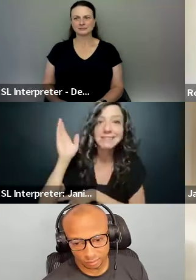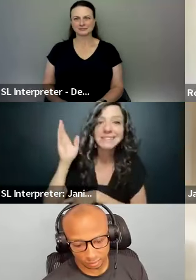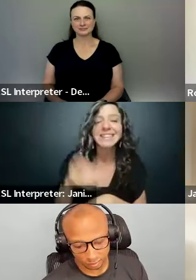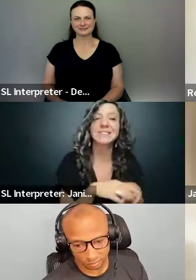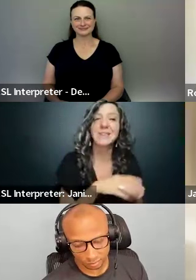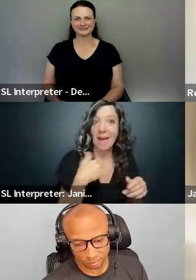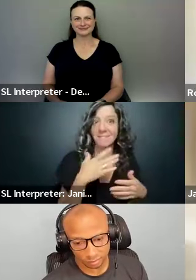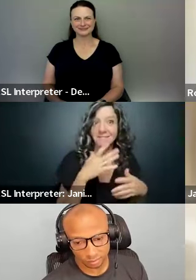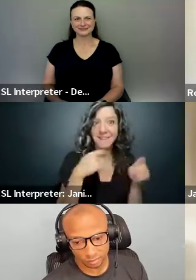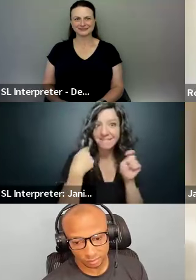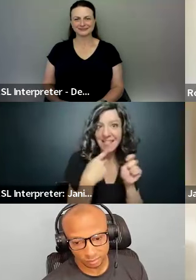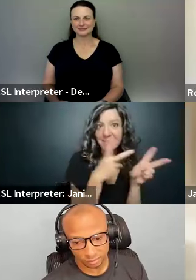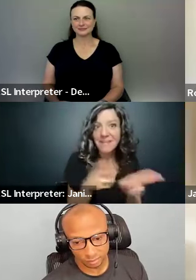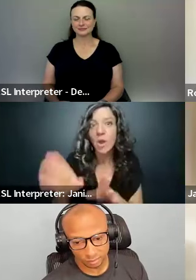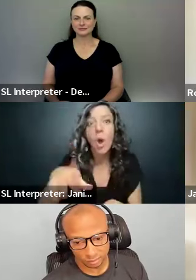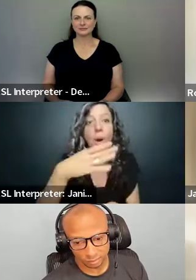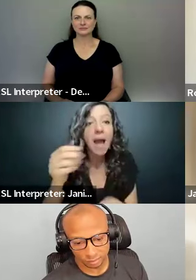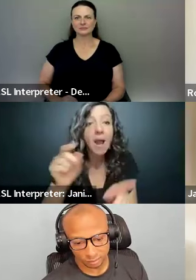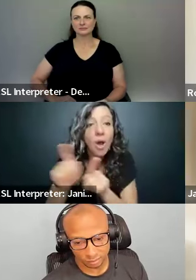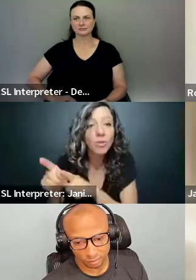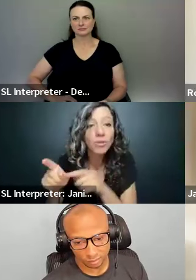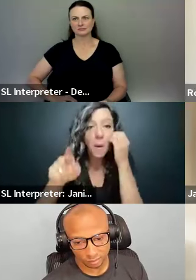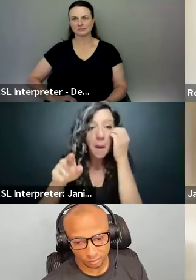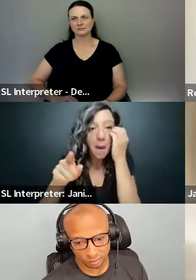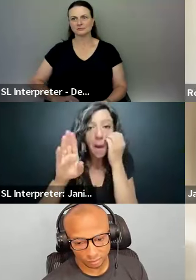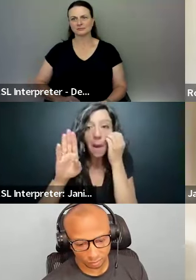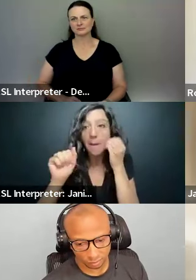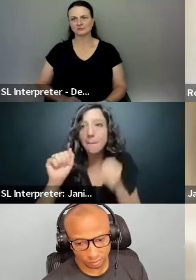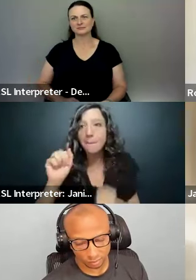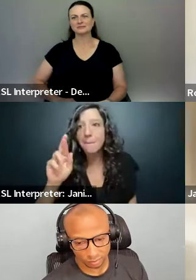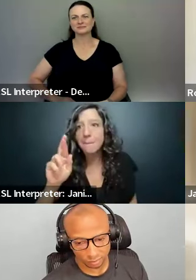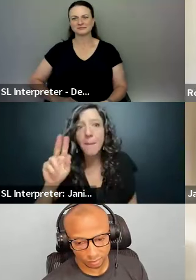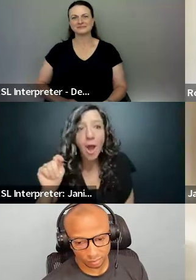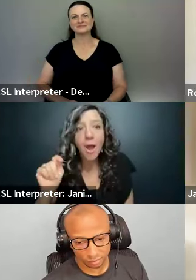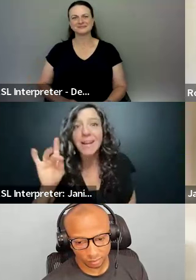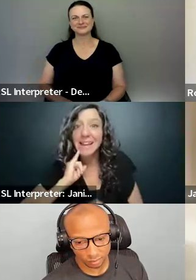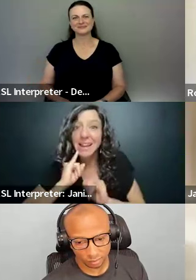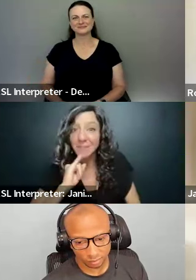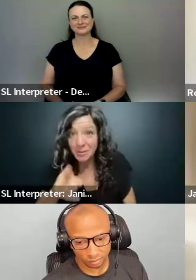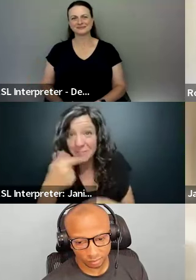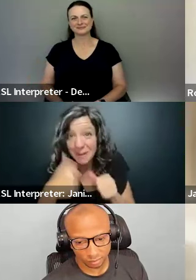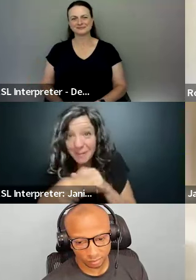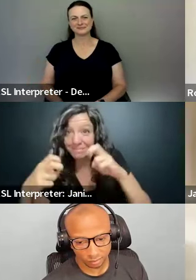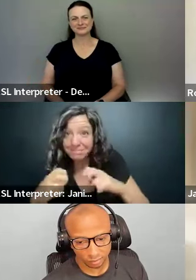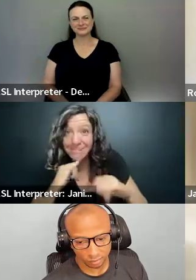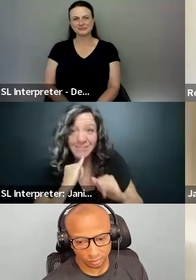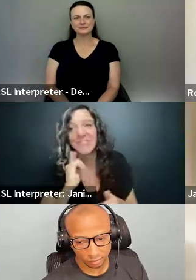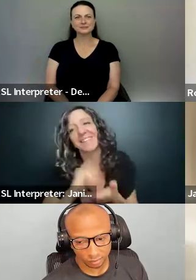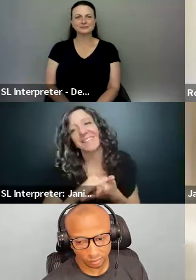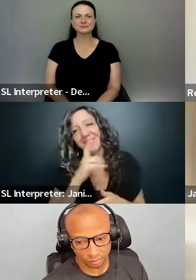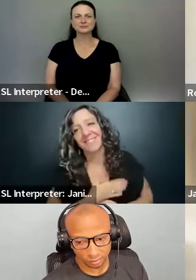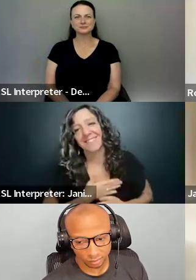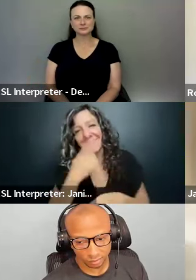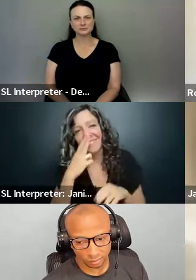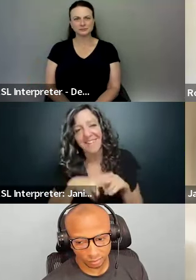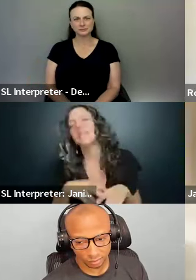that footage. Oh, and then Bart, of course, Bart did some interviews with you, which was great great content as well.